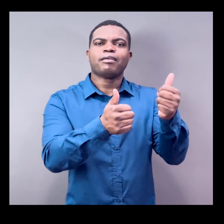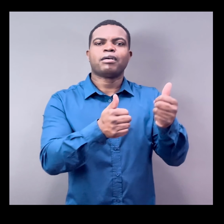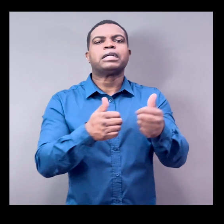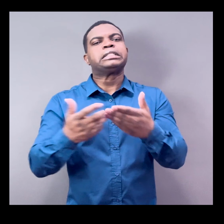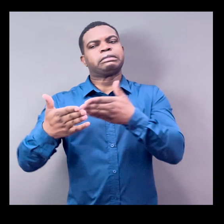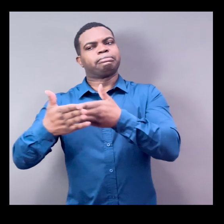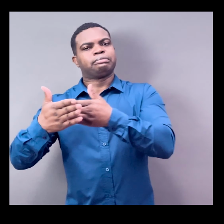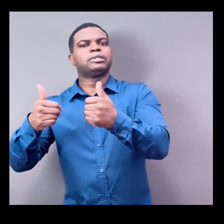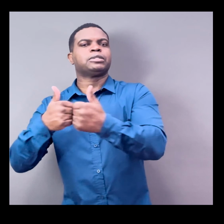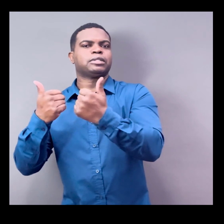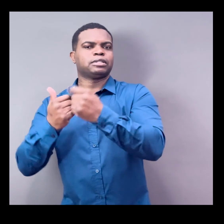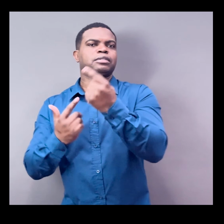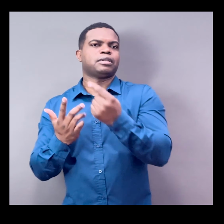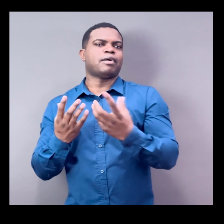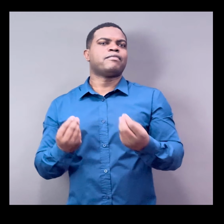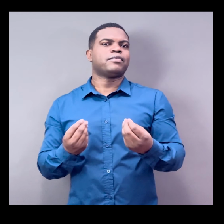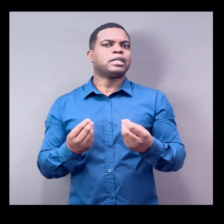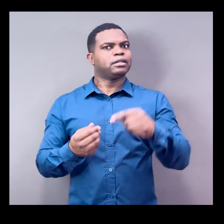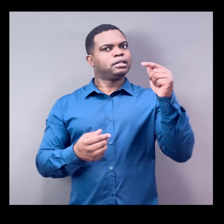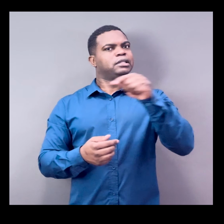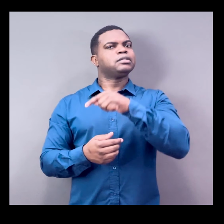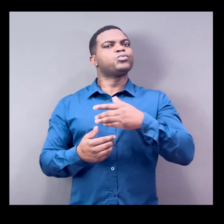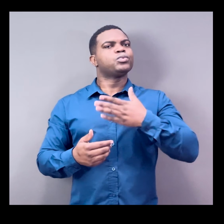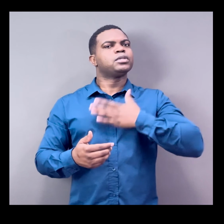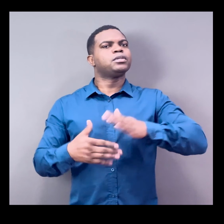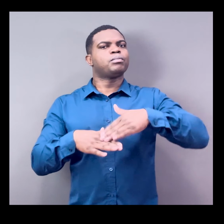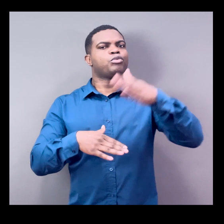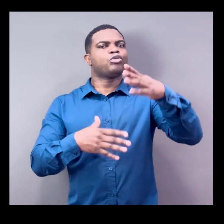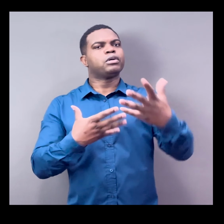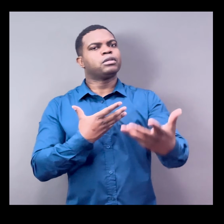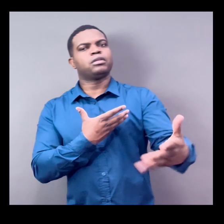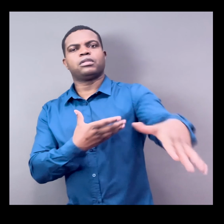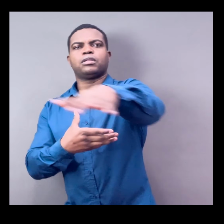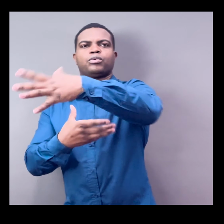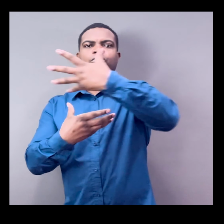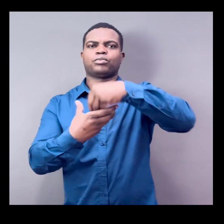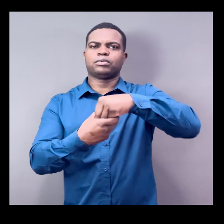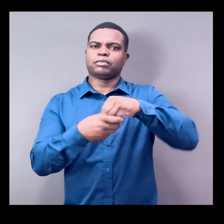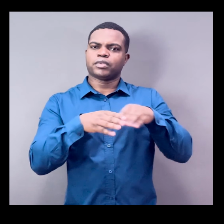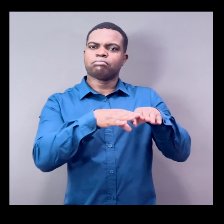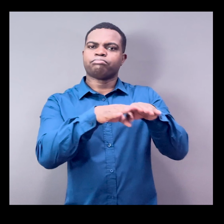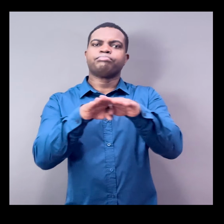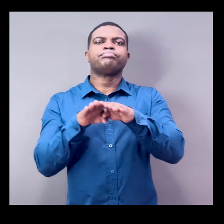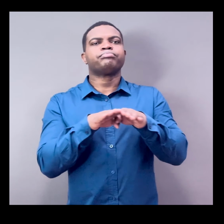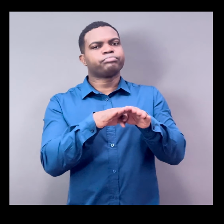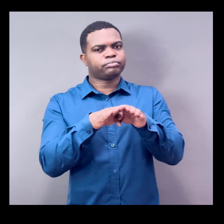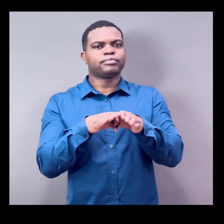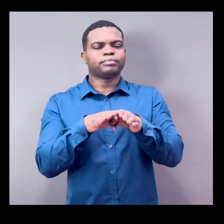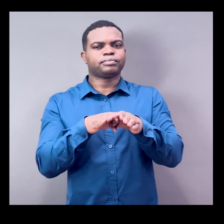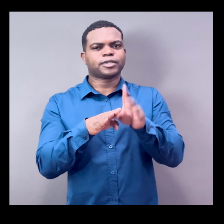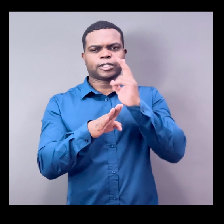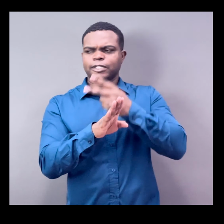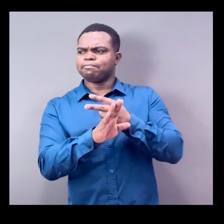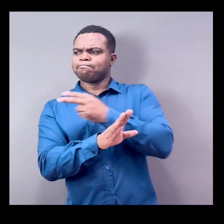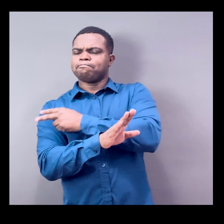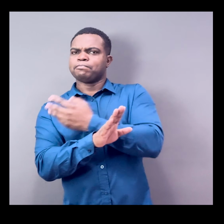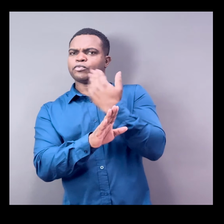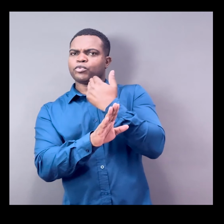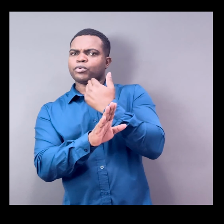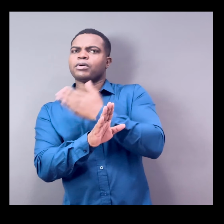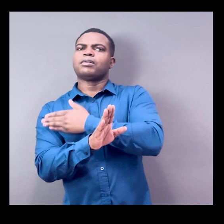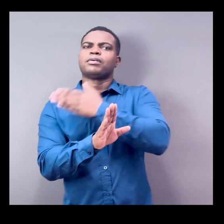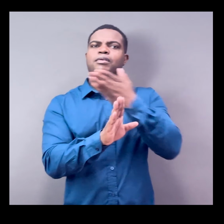in fostering inclusive and diverse engagement. So it started from the early roots,